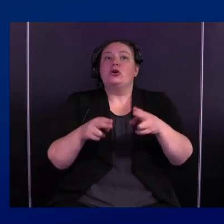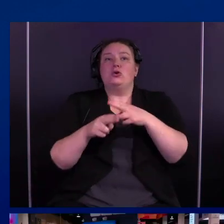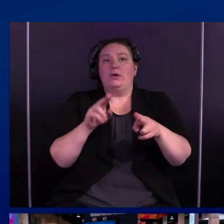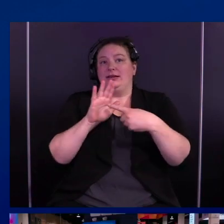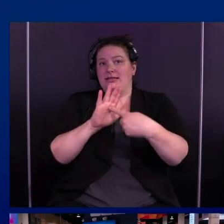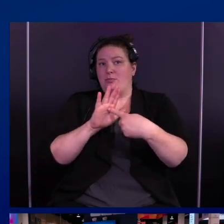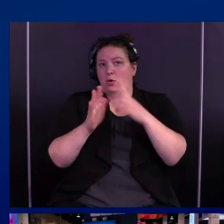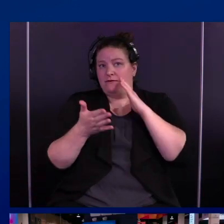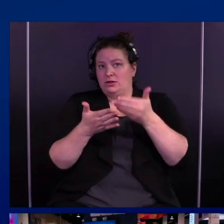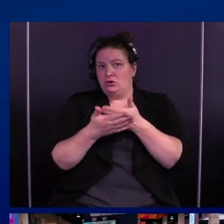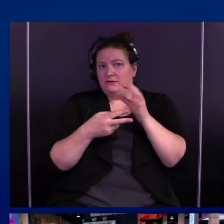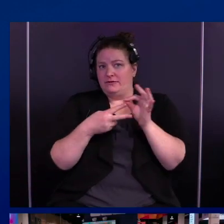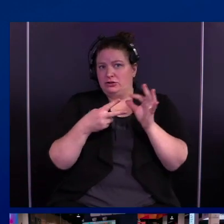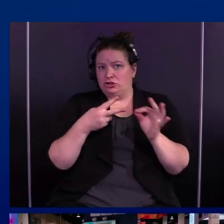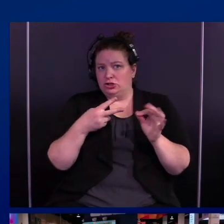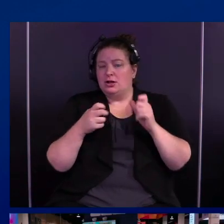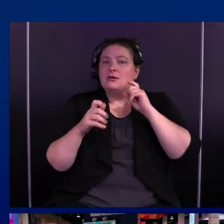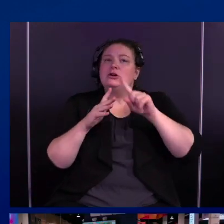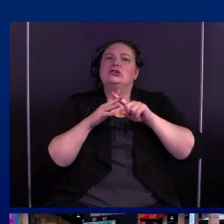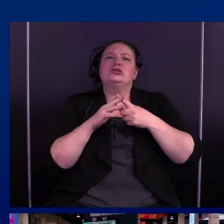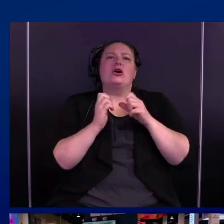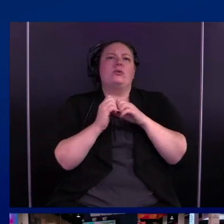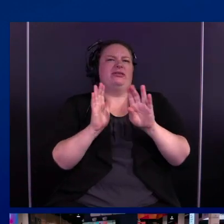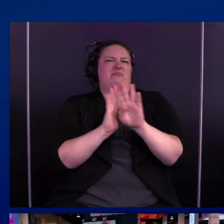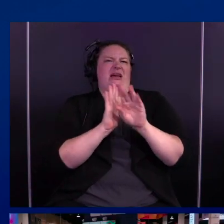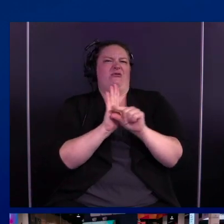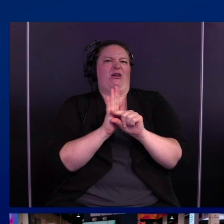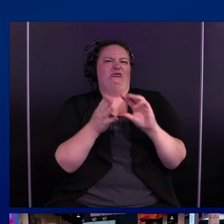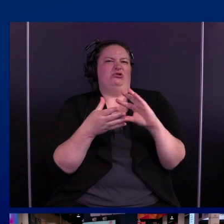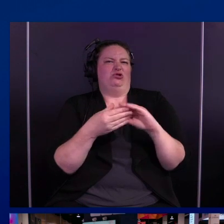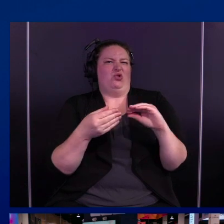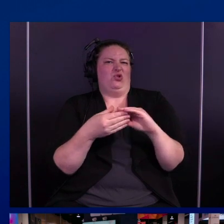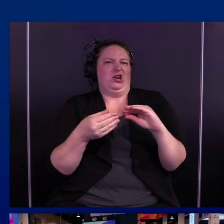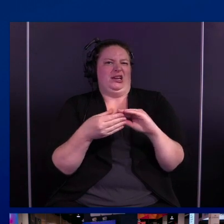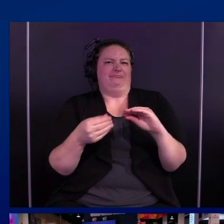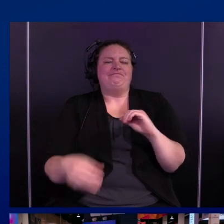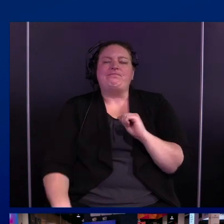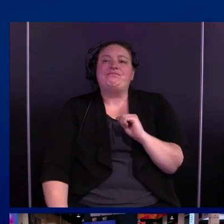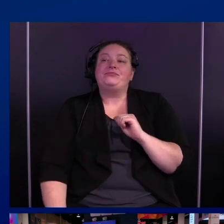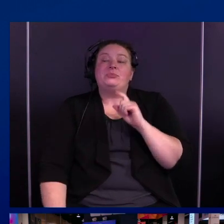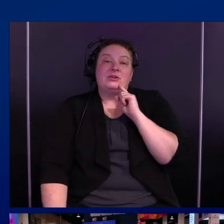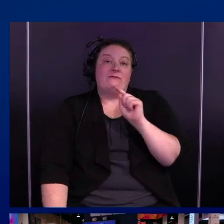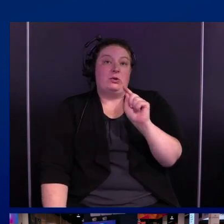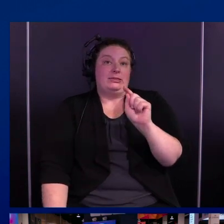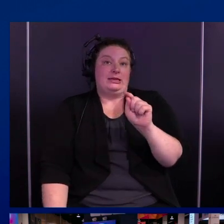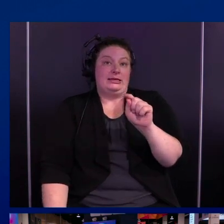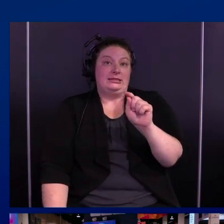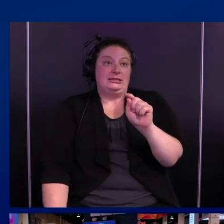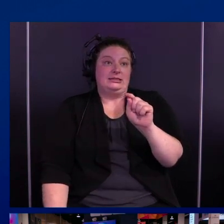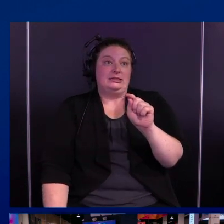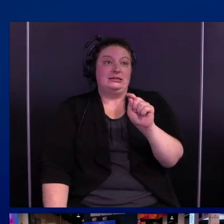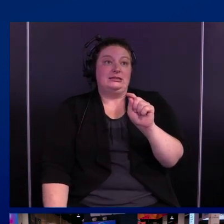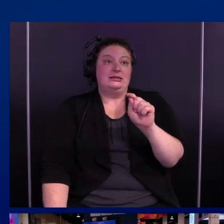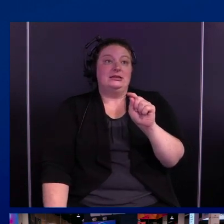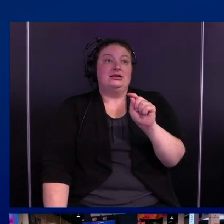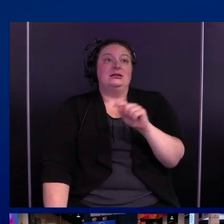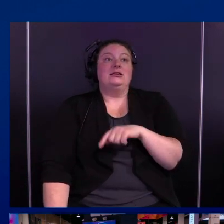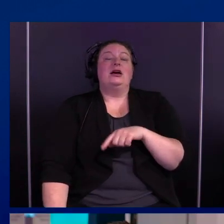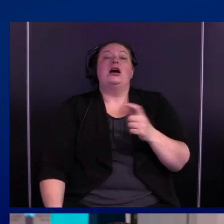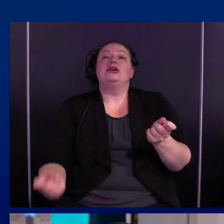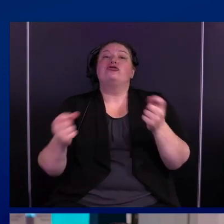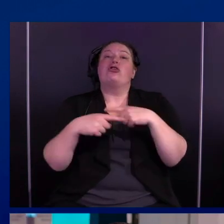feature. And I will start with the background story. So in this case, we're doing a cross-region DR. We